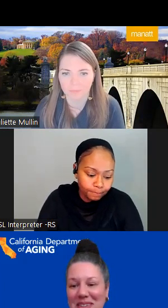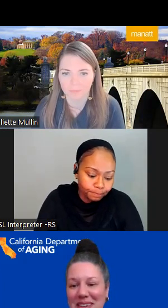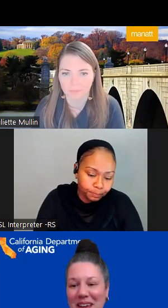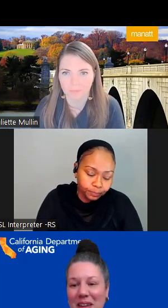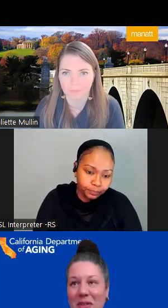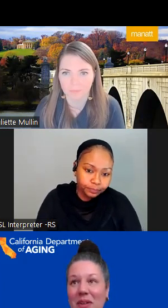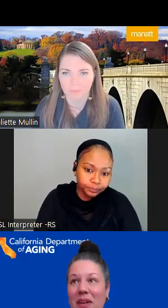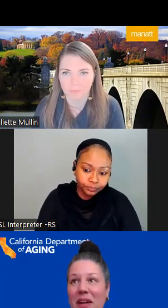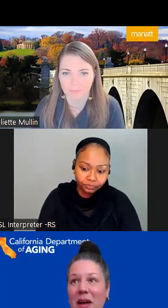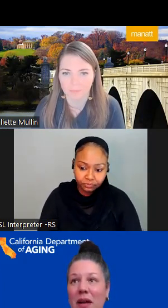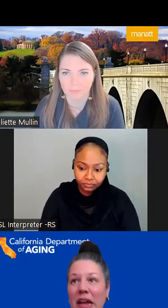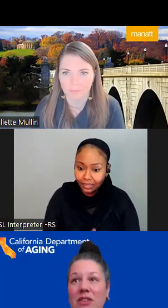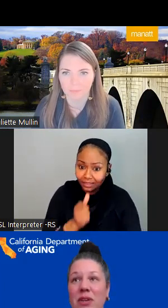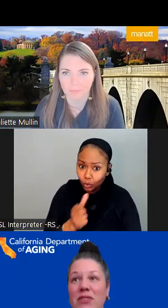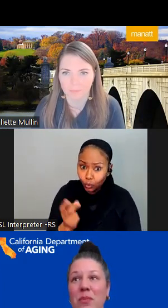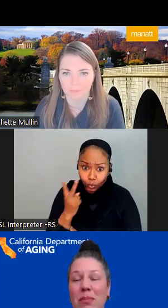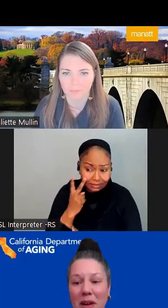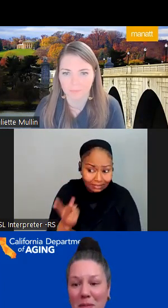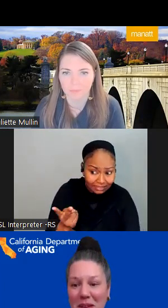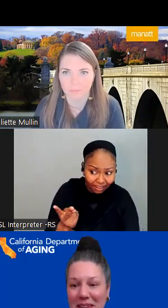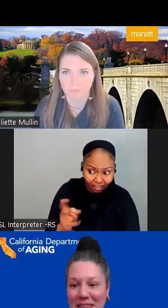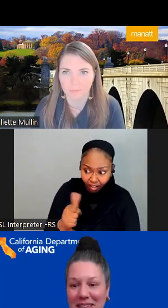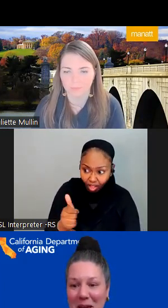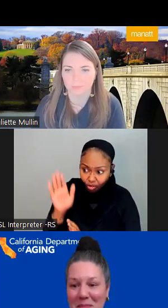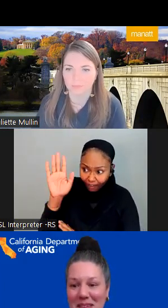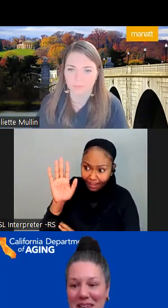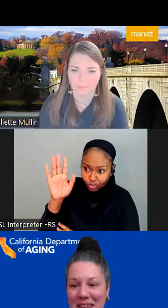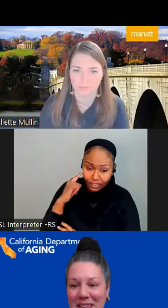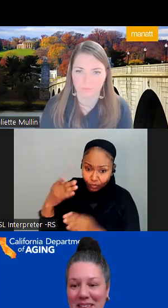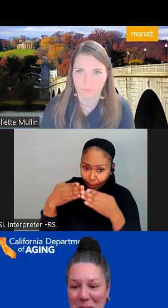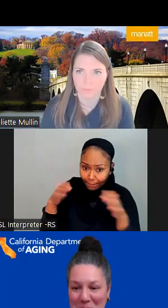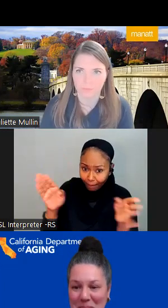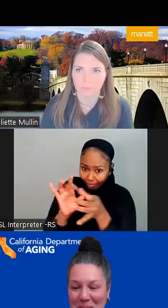I don't see any other hands raised for public comment at this time.